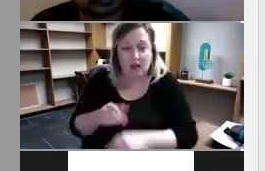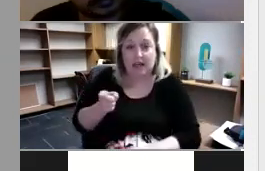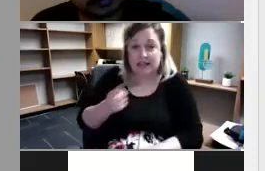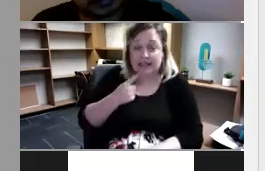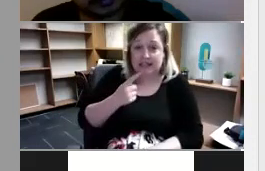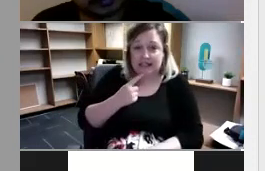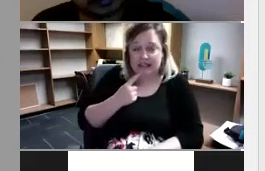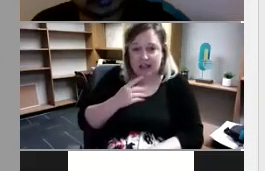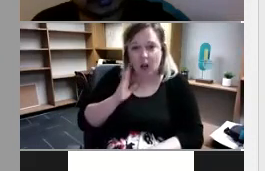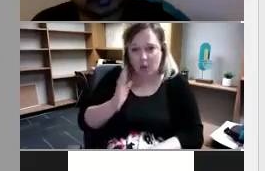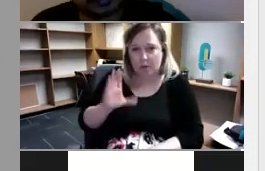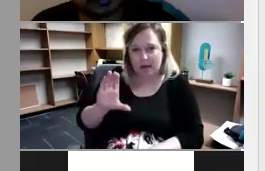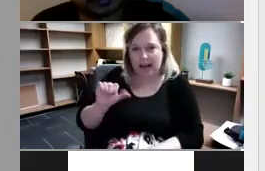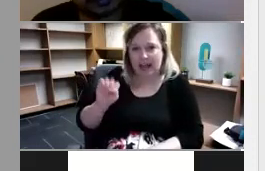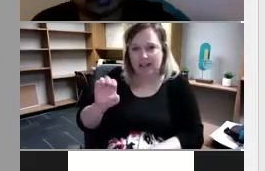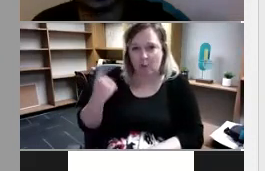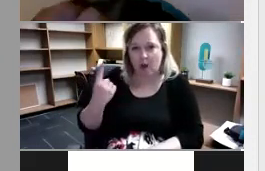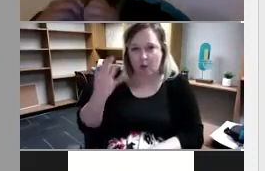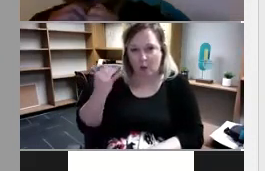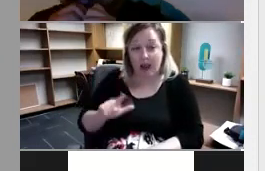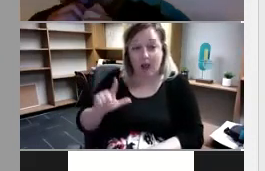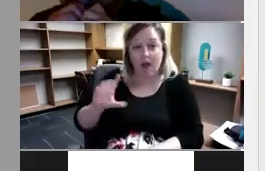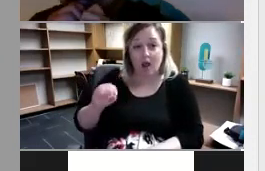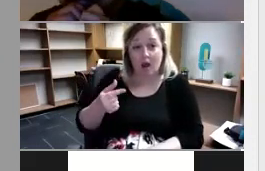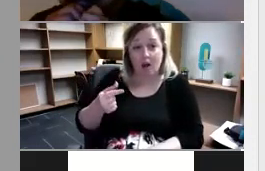because log b a would be